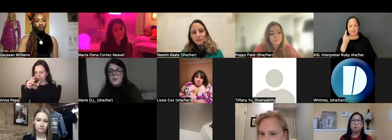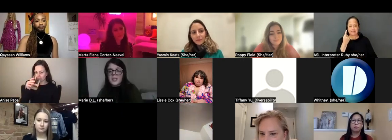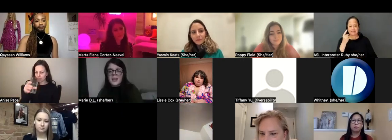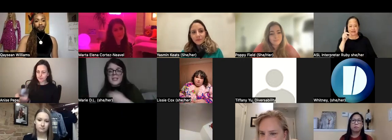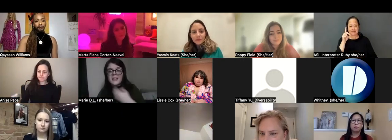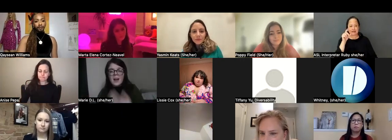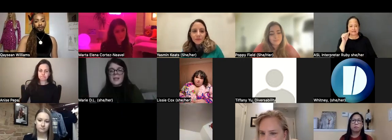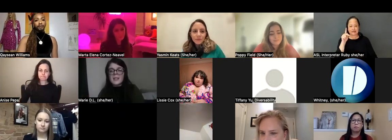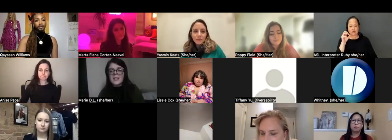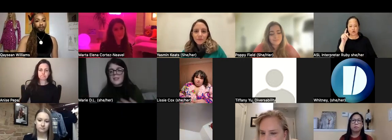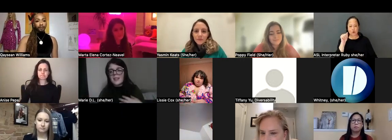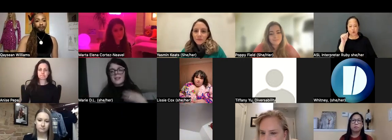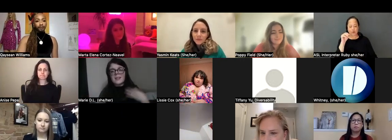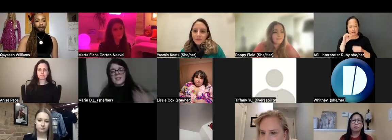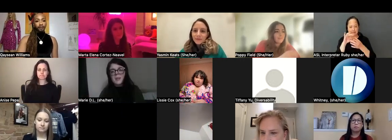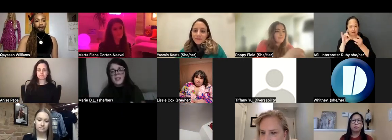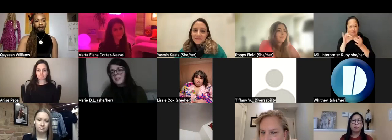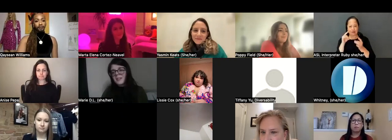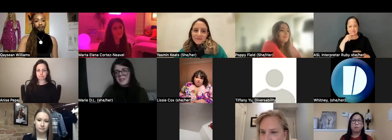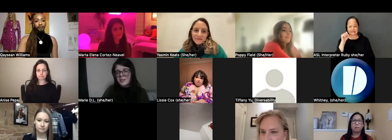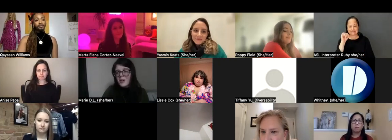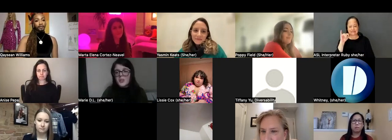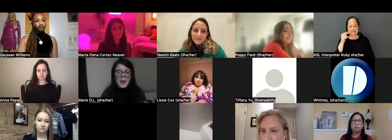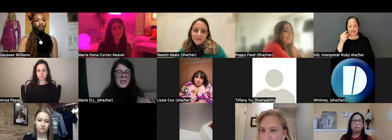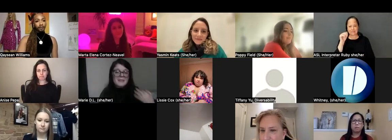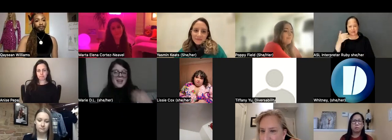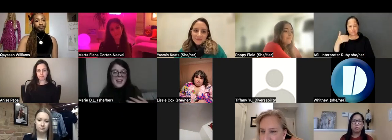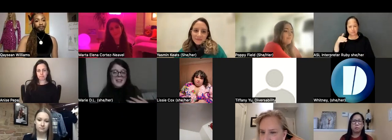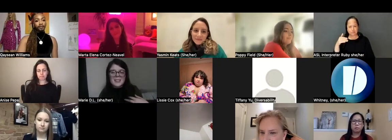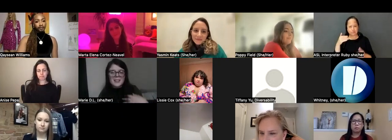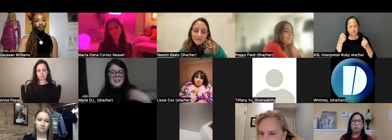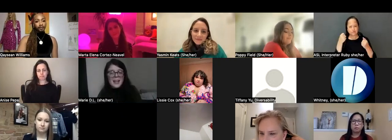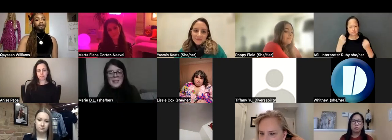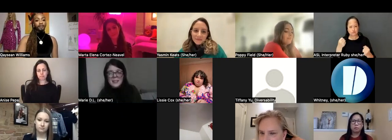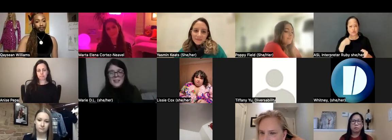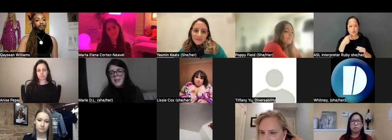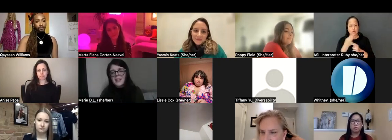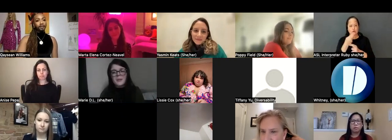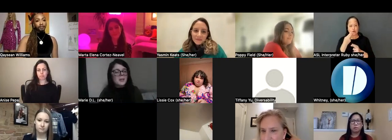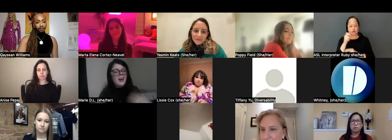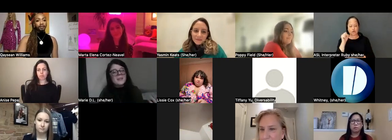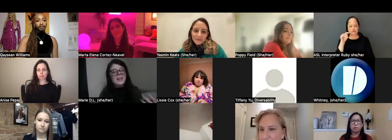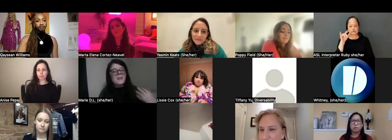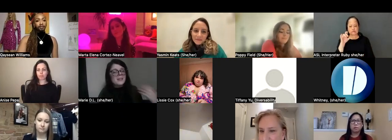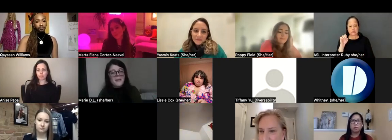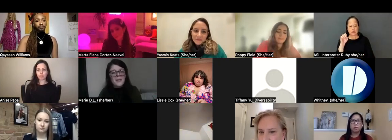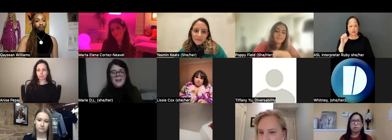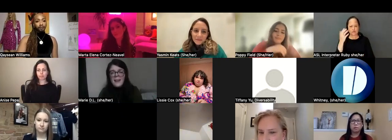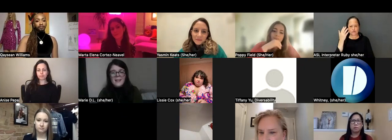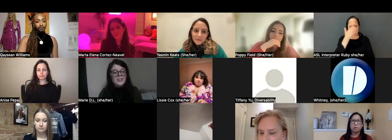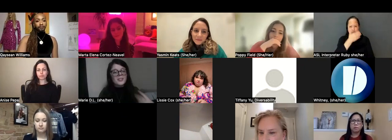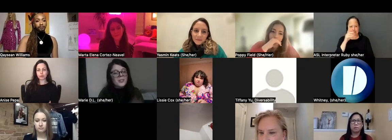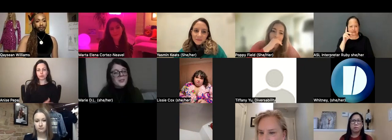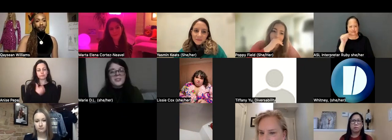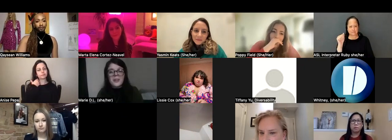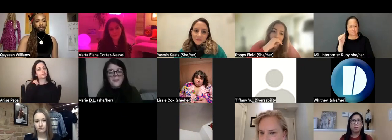in the comments said, Stigma is still so strong. Do I use style to disguise a disability or to accommodate myself? And